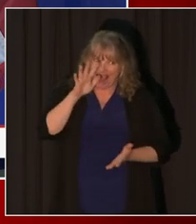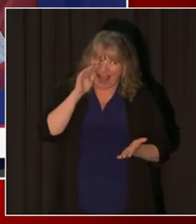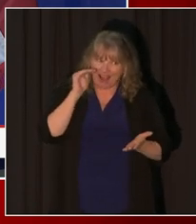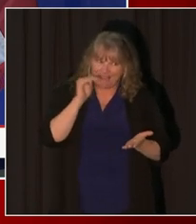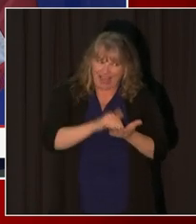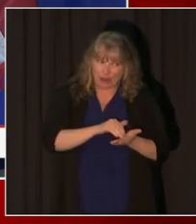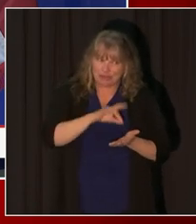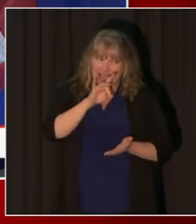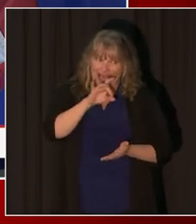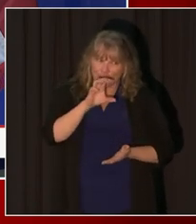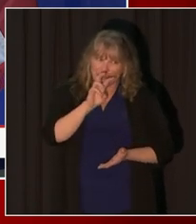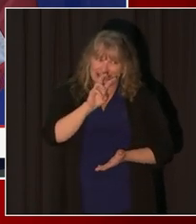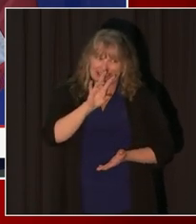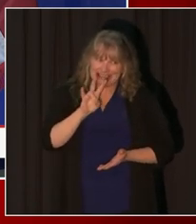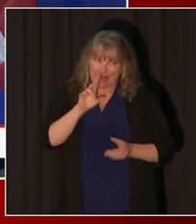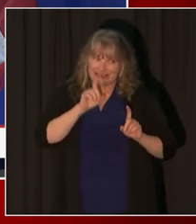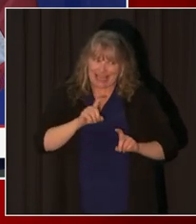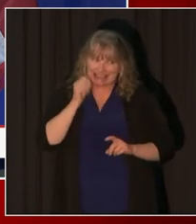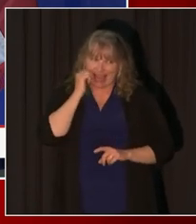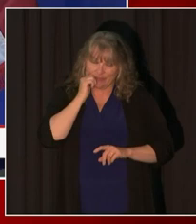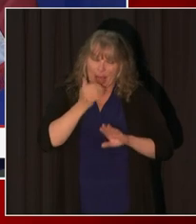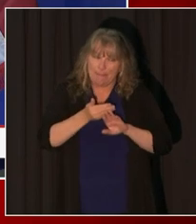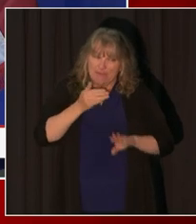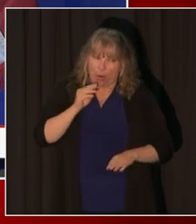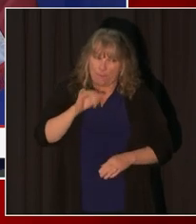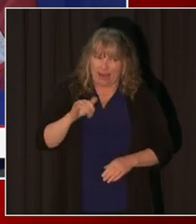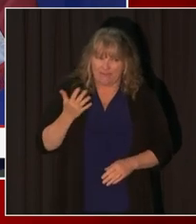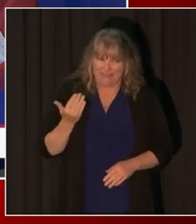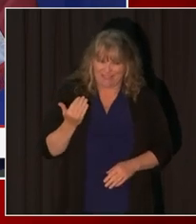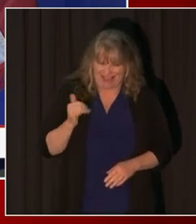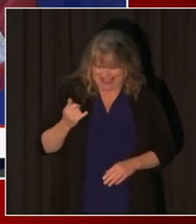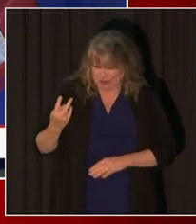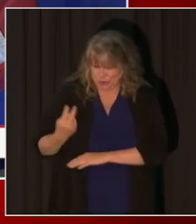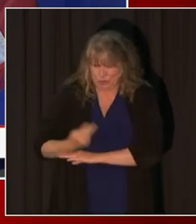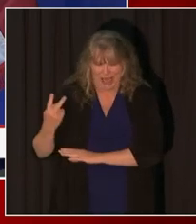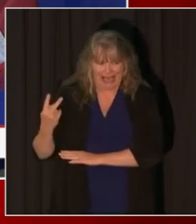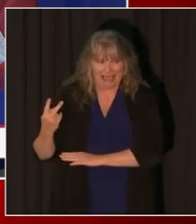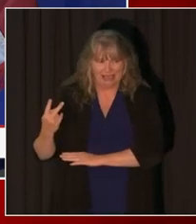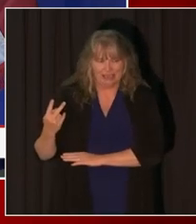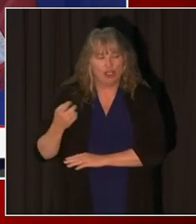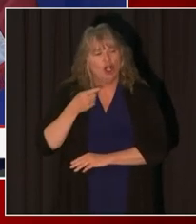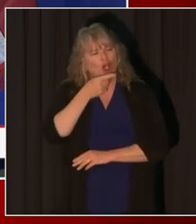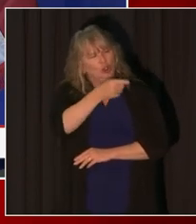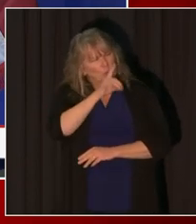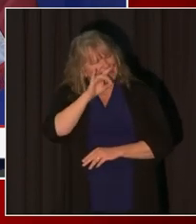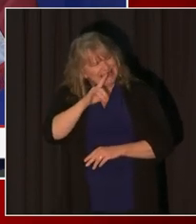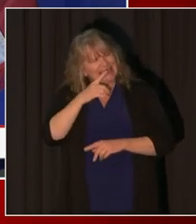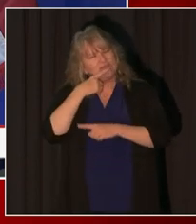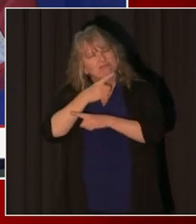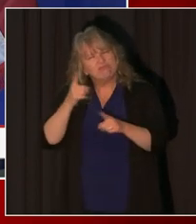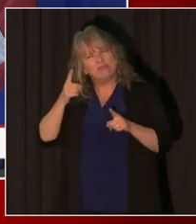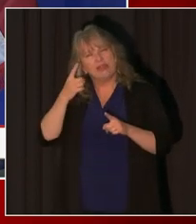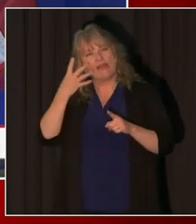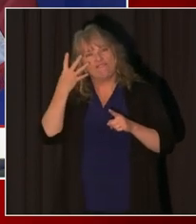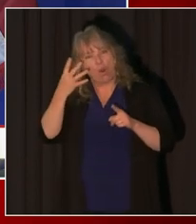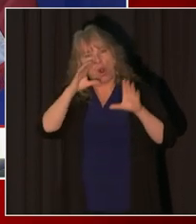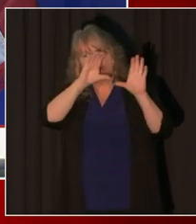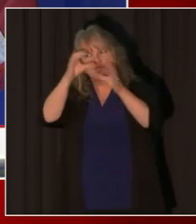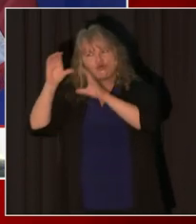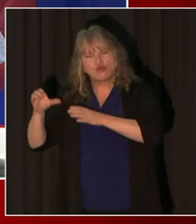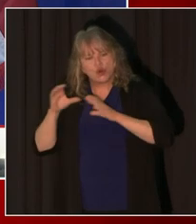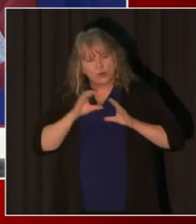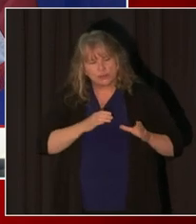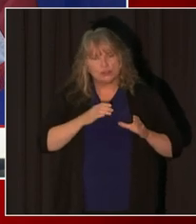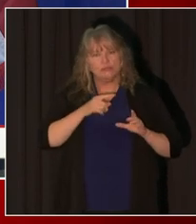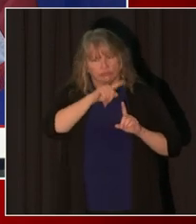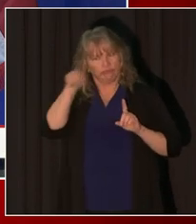5,857 tests today. So you laid out the 4 criteria of groups at the beginning of this that are getting tested,